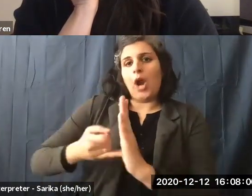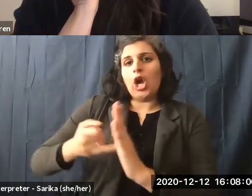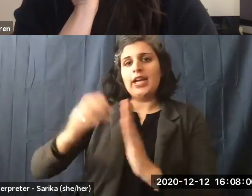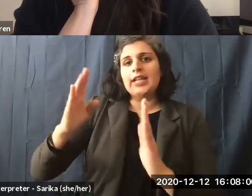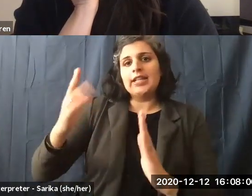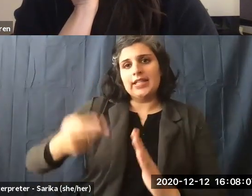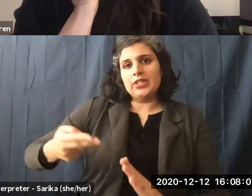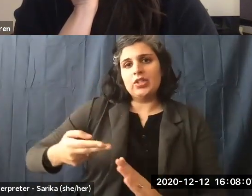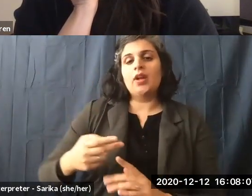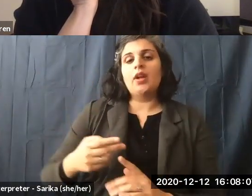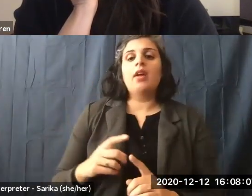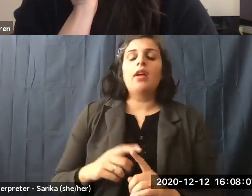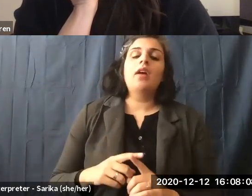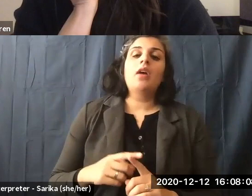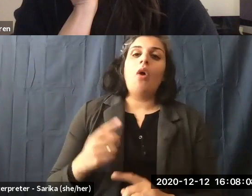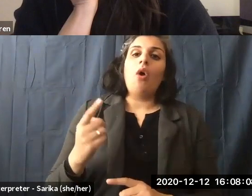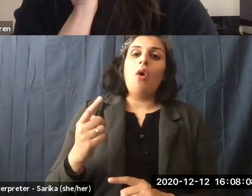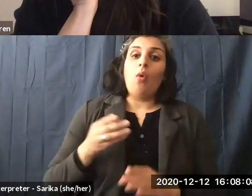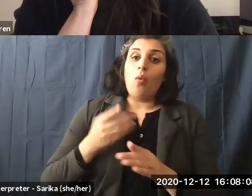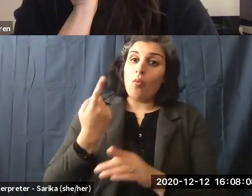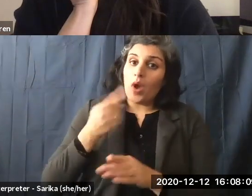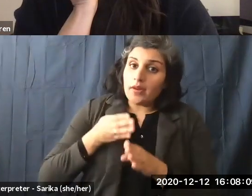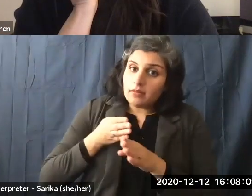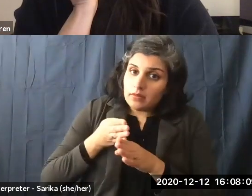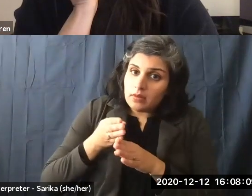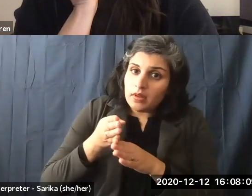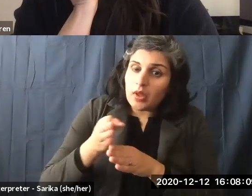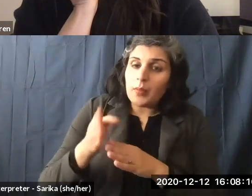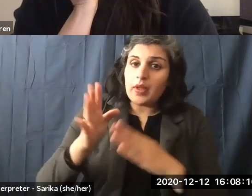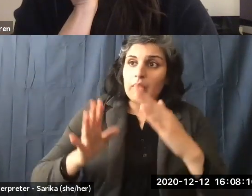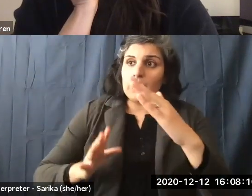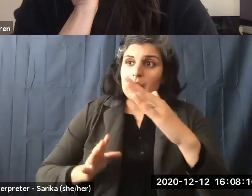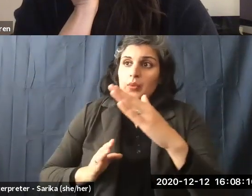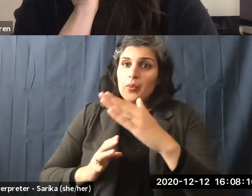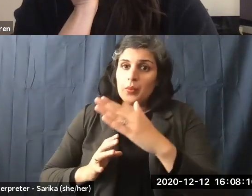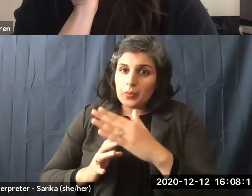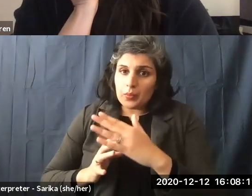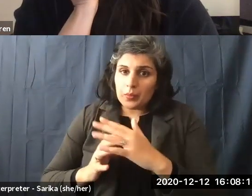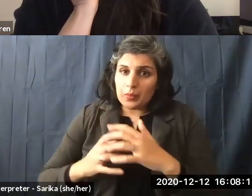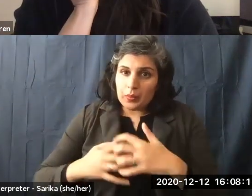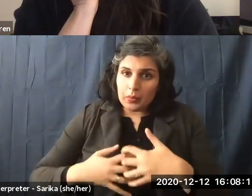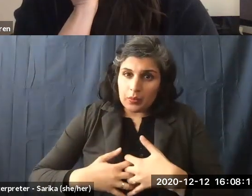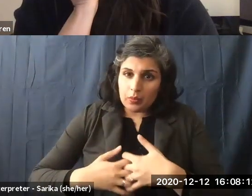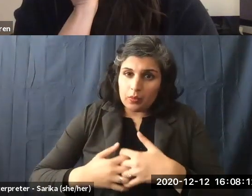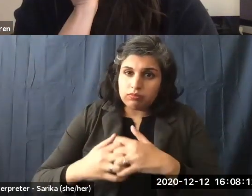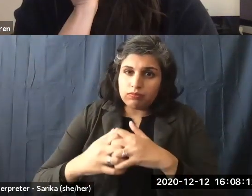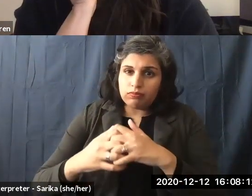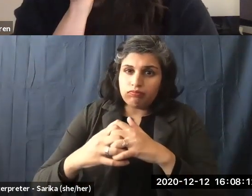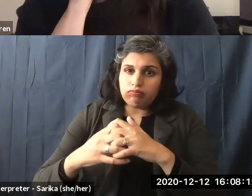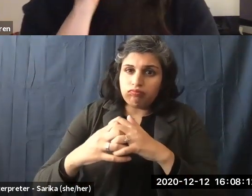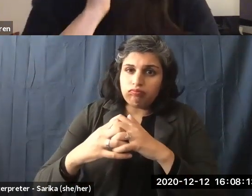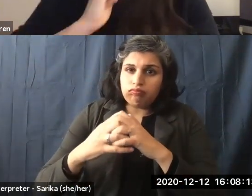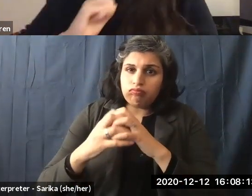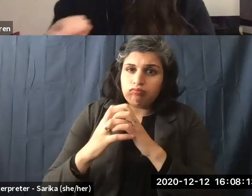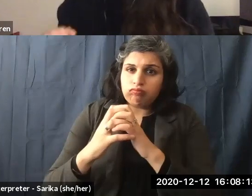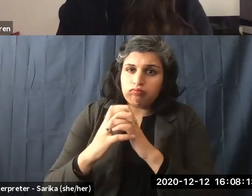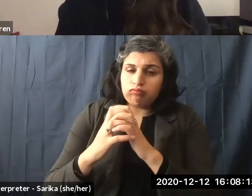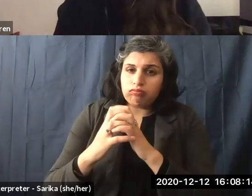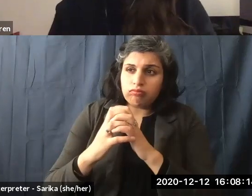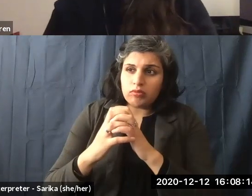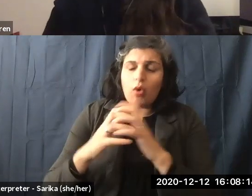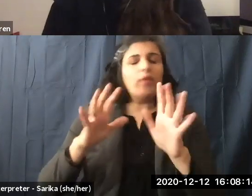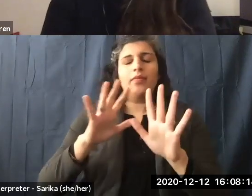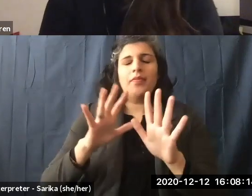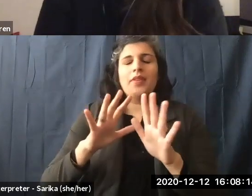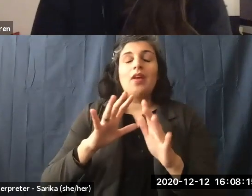is that it's been one of the disciplines that's been slower, slower to really diversify in any,